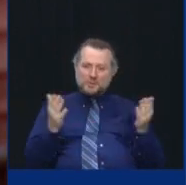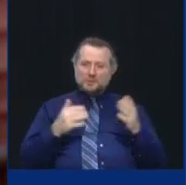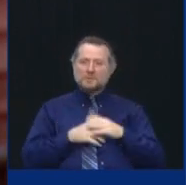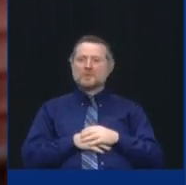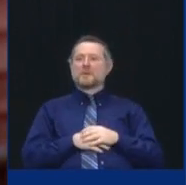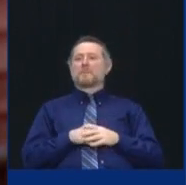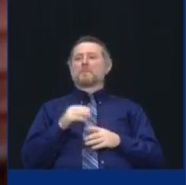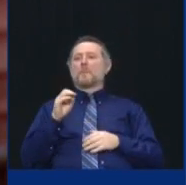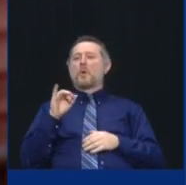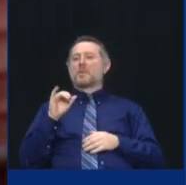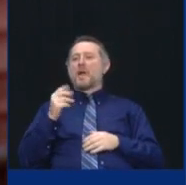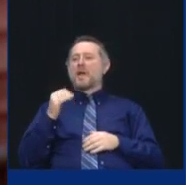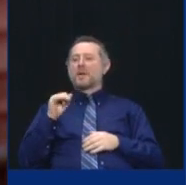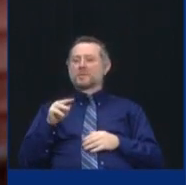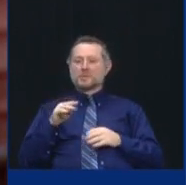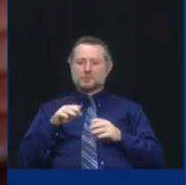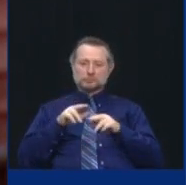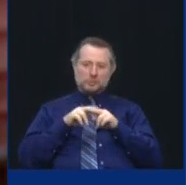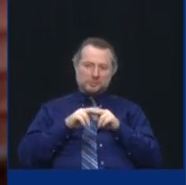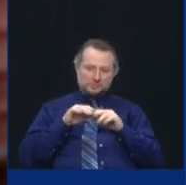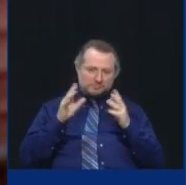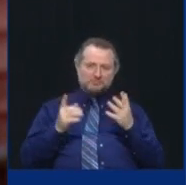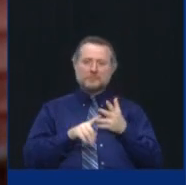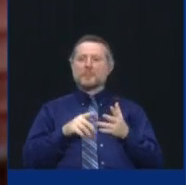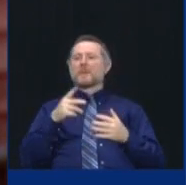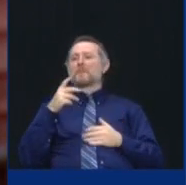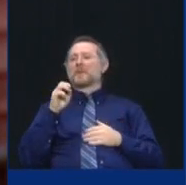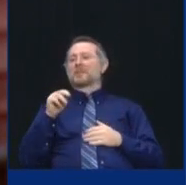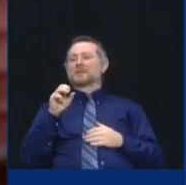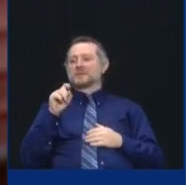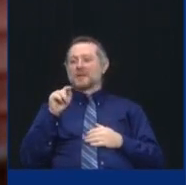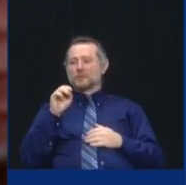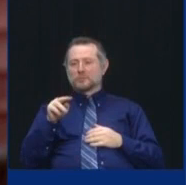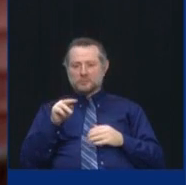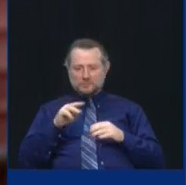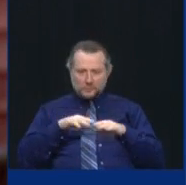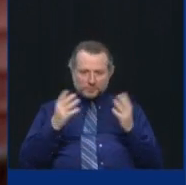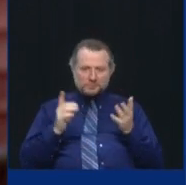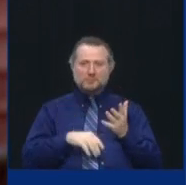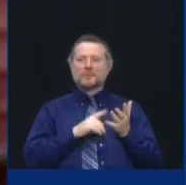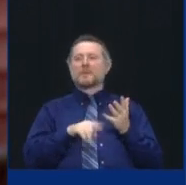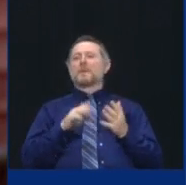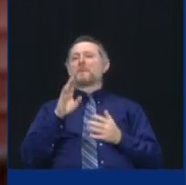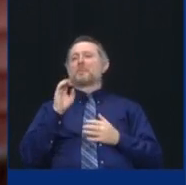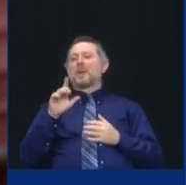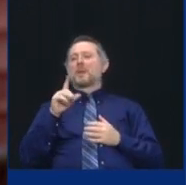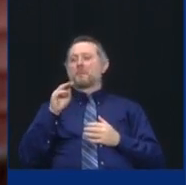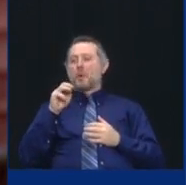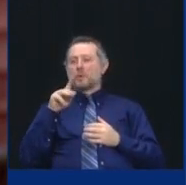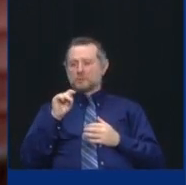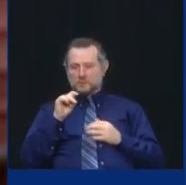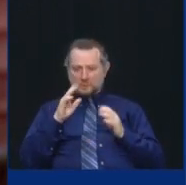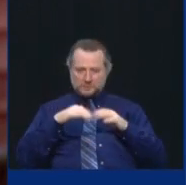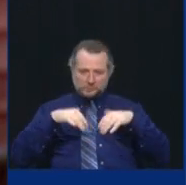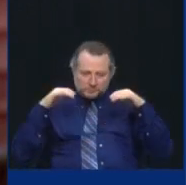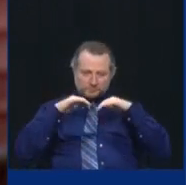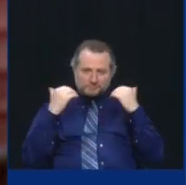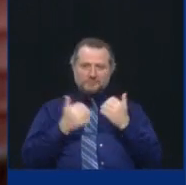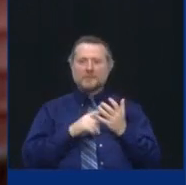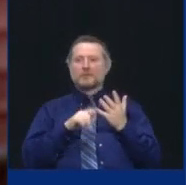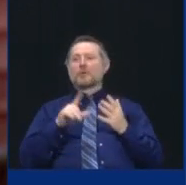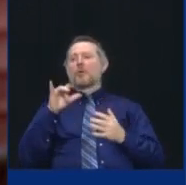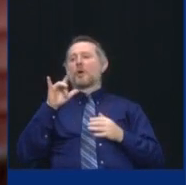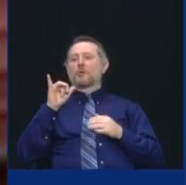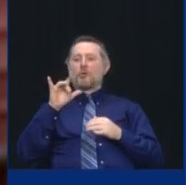Train Hall. Come to look at the new Penn Station. Come to look at the new Belmont Arena. Come to look at the new Long Island Railroad track. Come to look at the